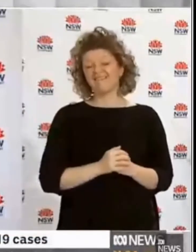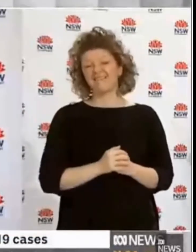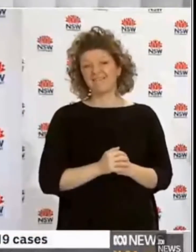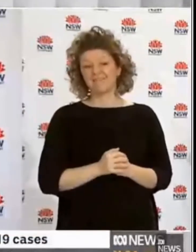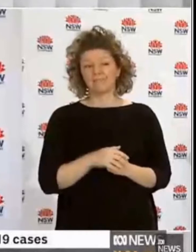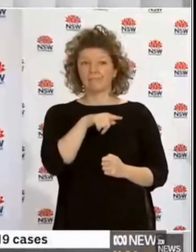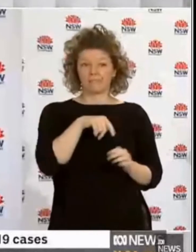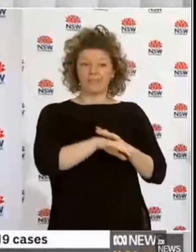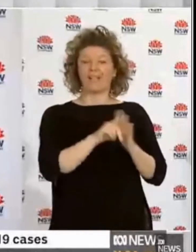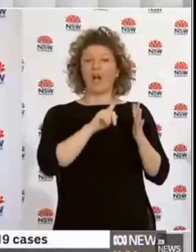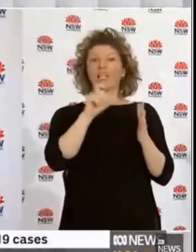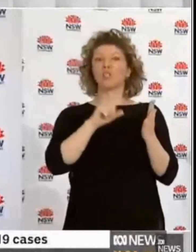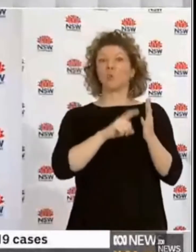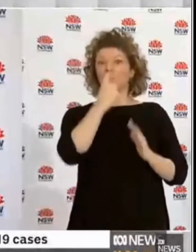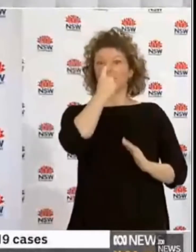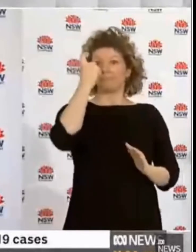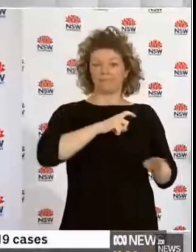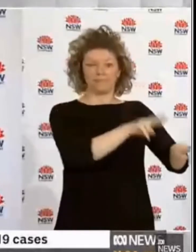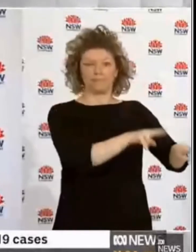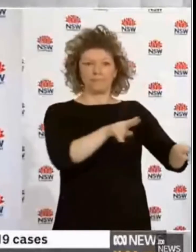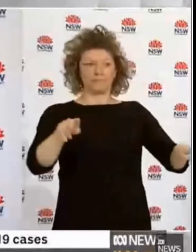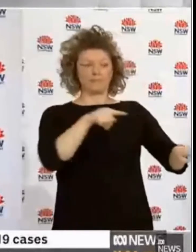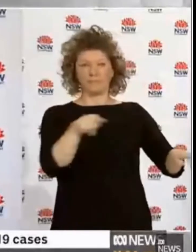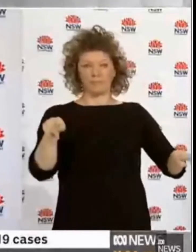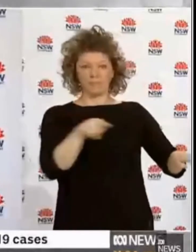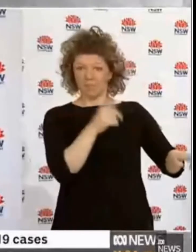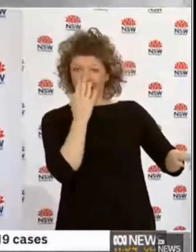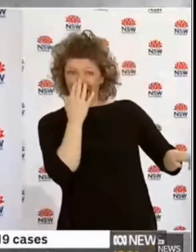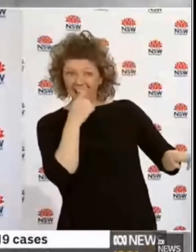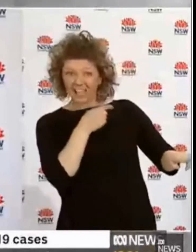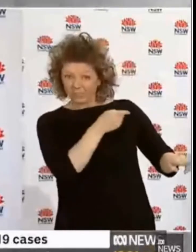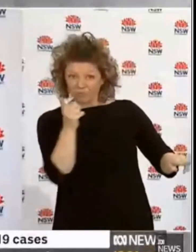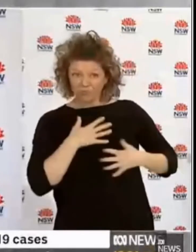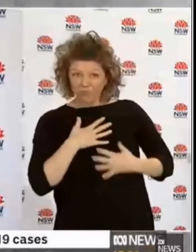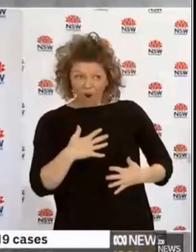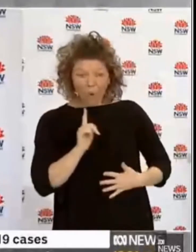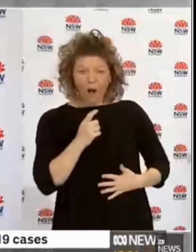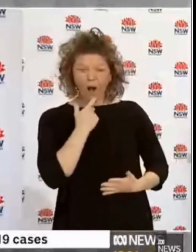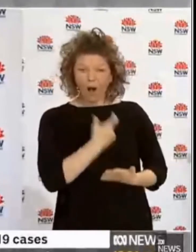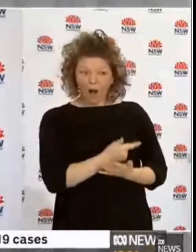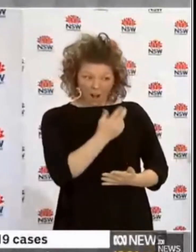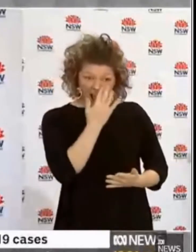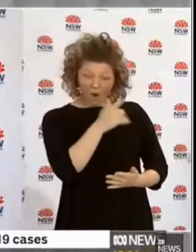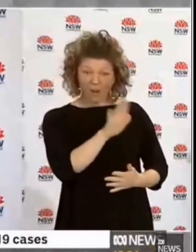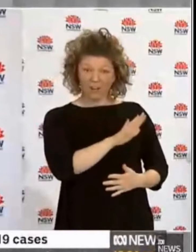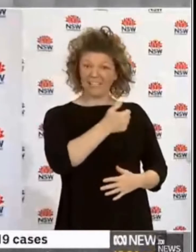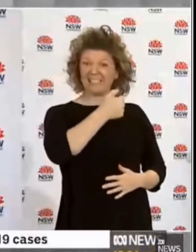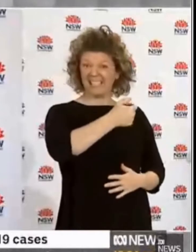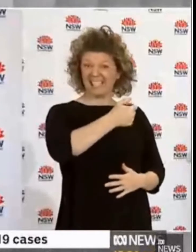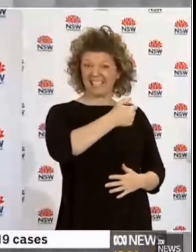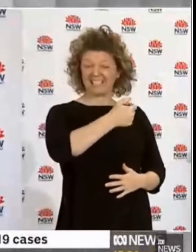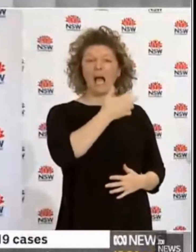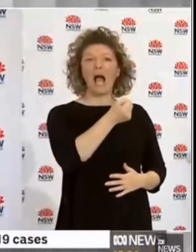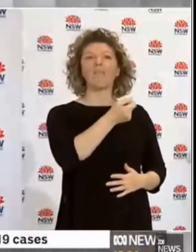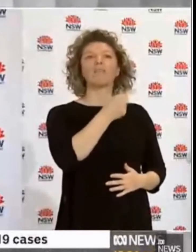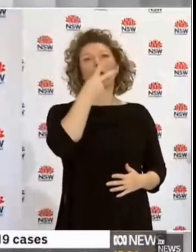intensive care at the moment, I think a lot of young people would be surprised to know that there are 6 people in their 20s